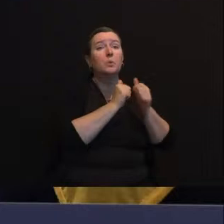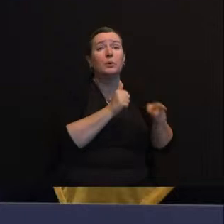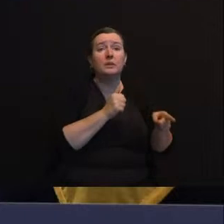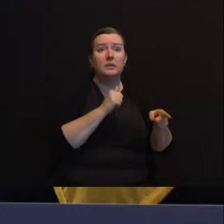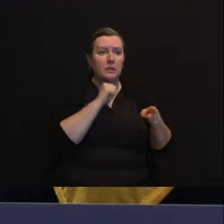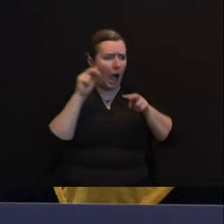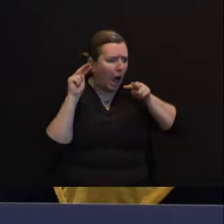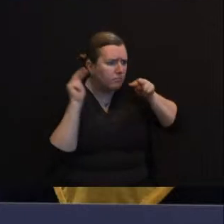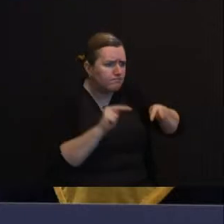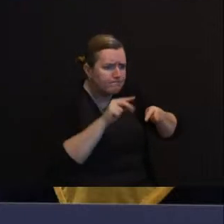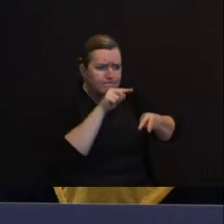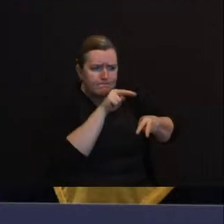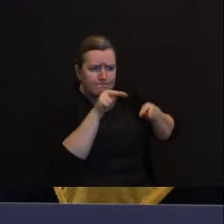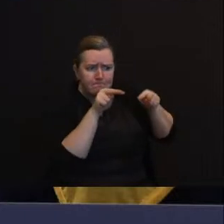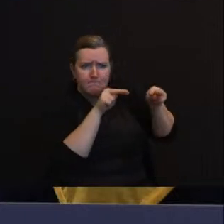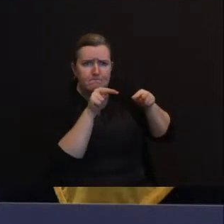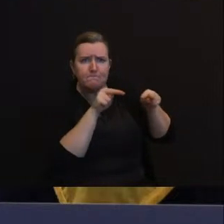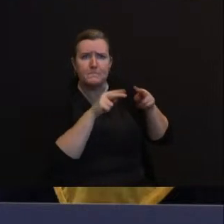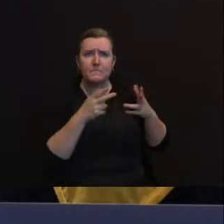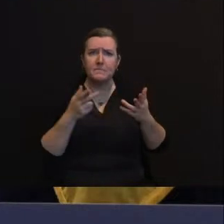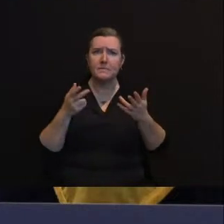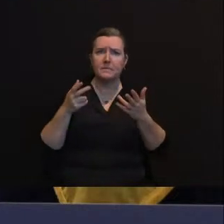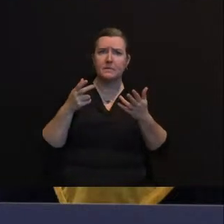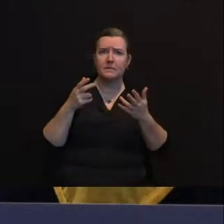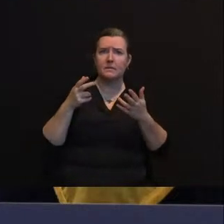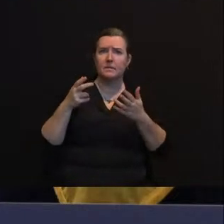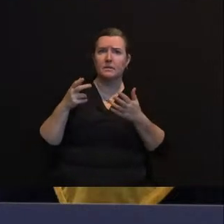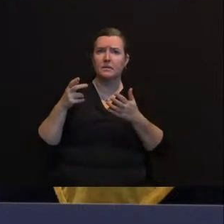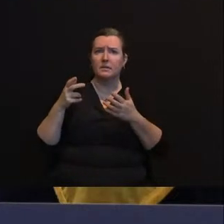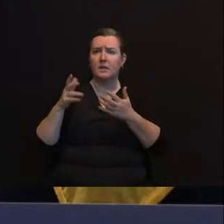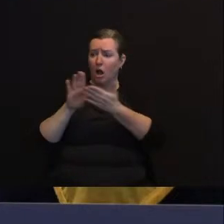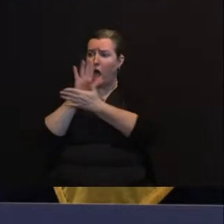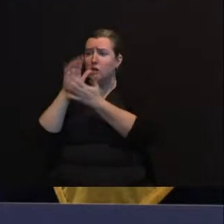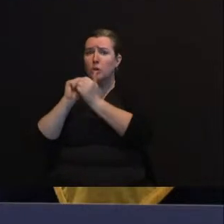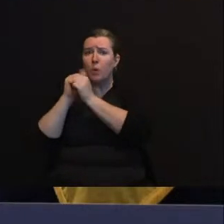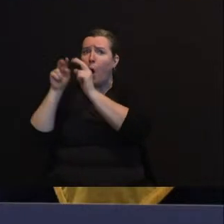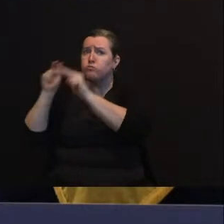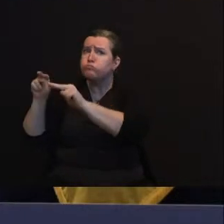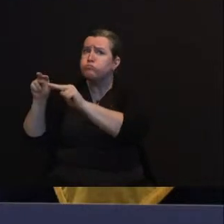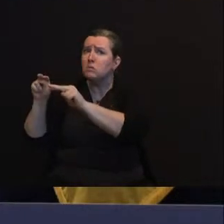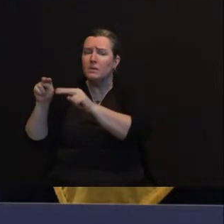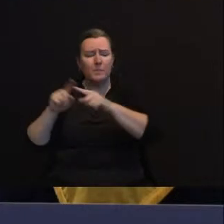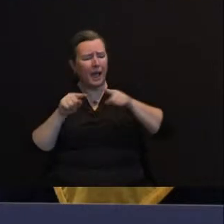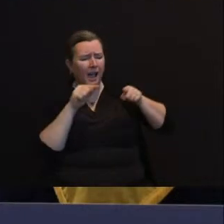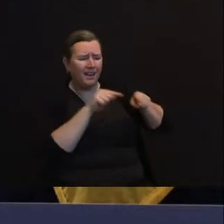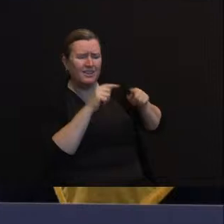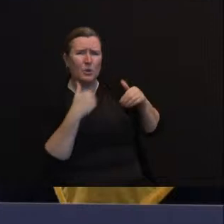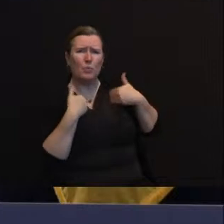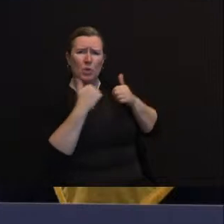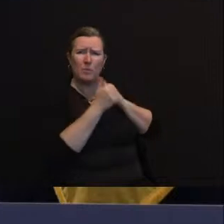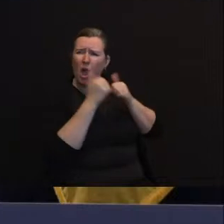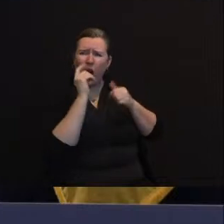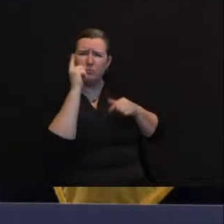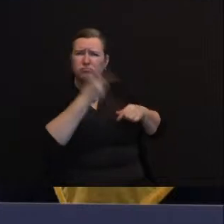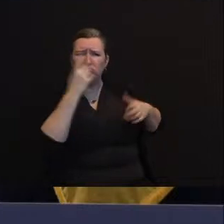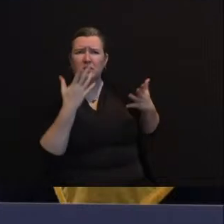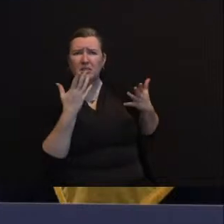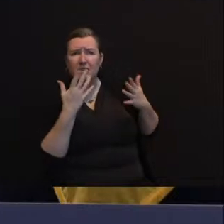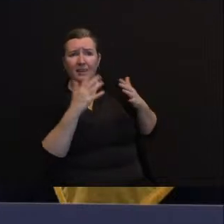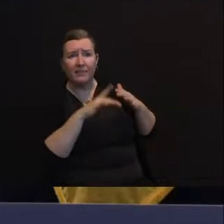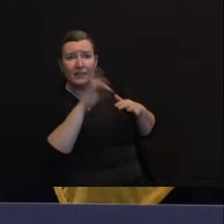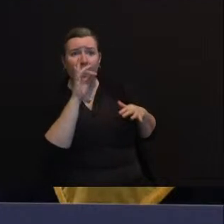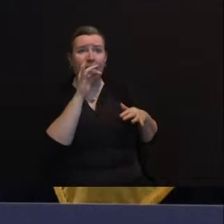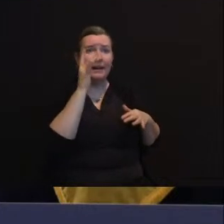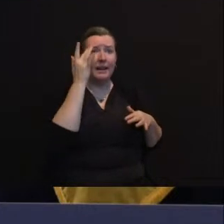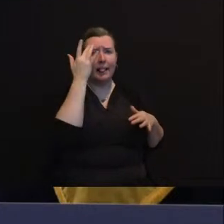as closely monitored as college or professional, how do you crack down on these folks that are just finding these loopholes while also not going